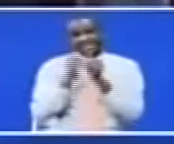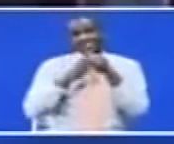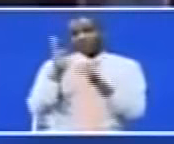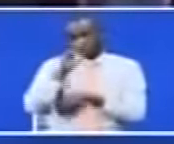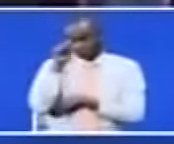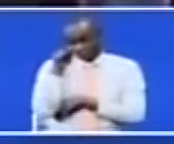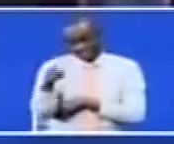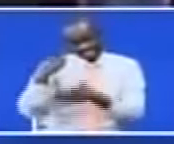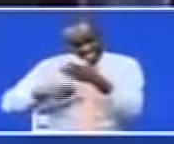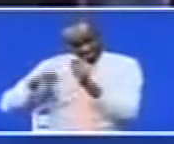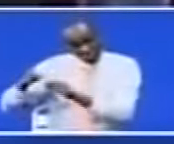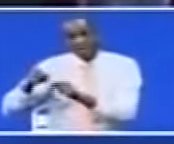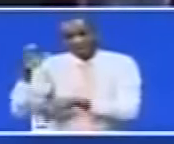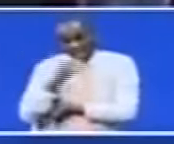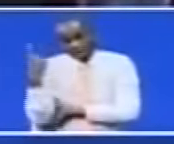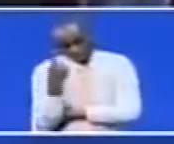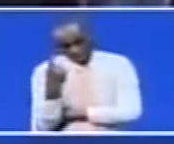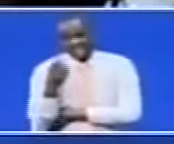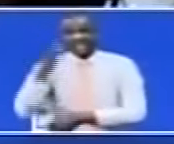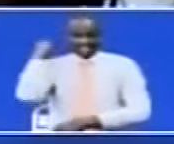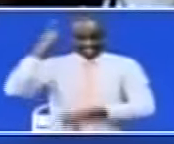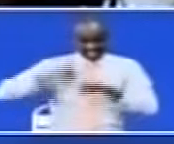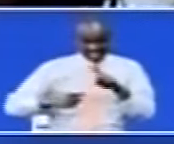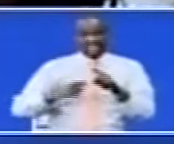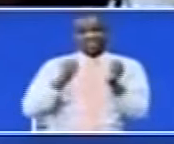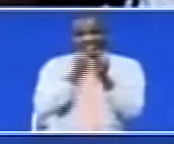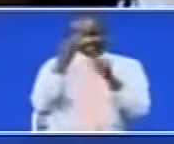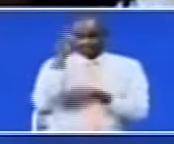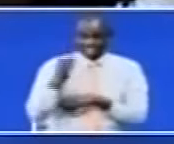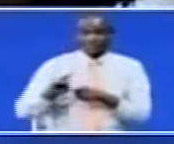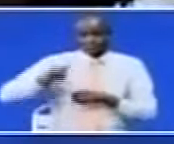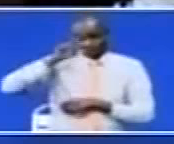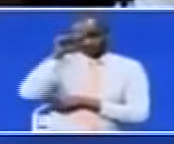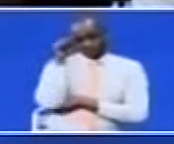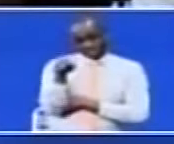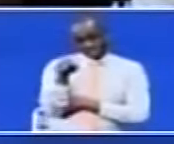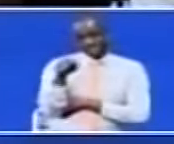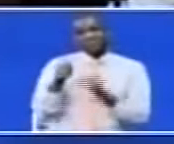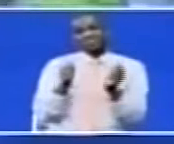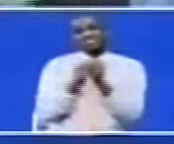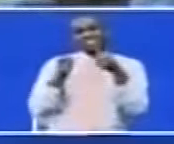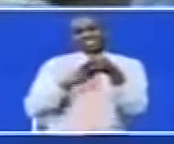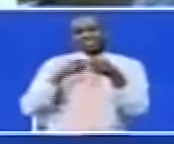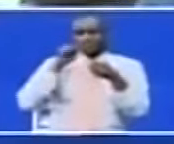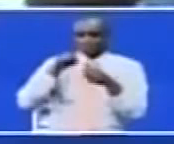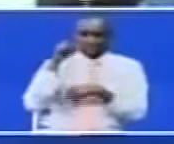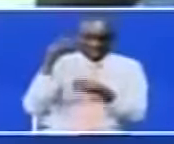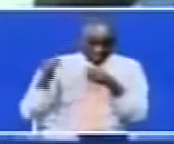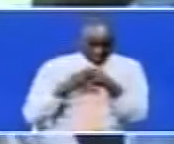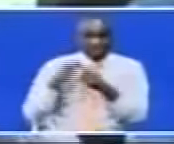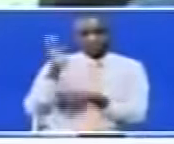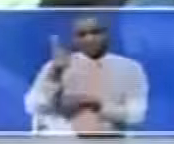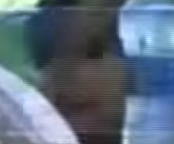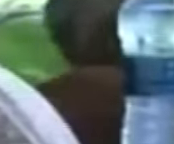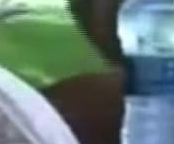shillings from excise duty on beer last year, a 13% increase from the previous year's 16.8 billion